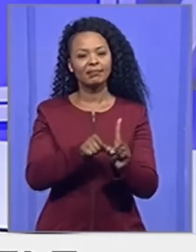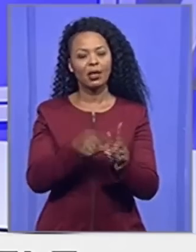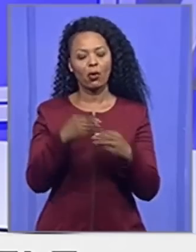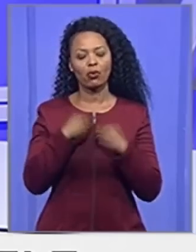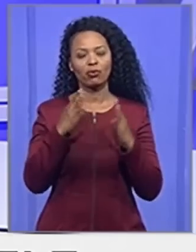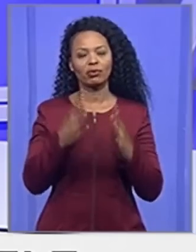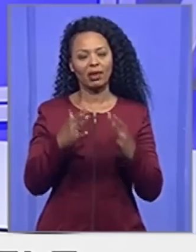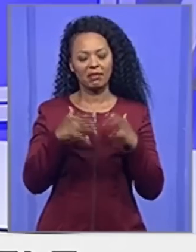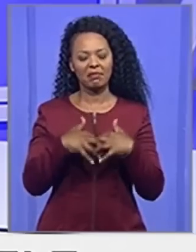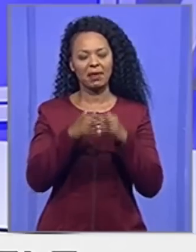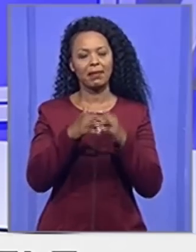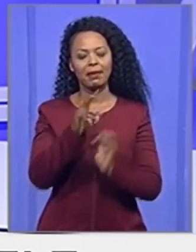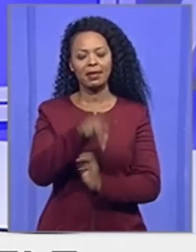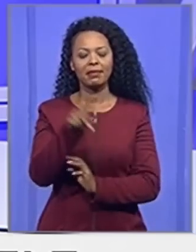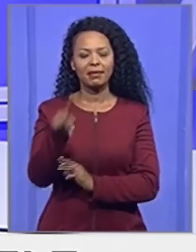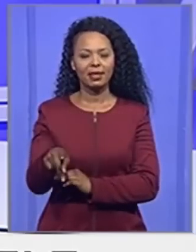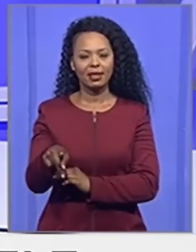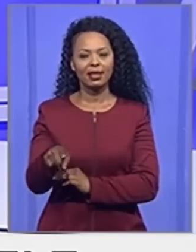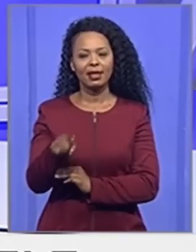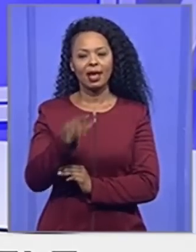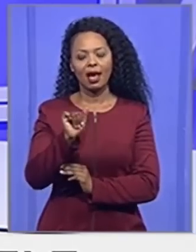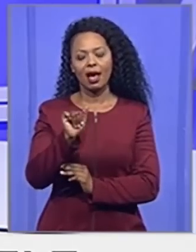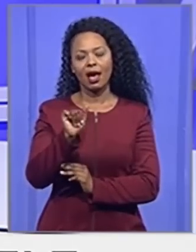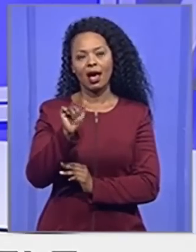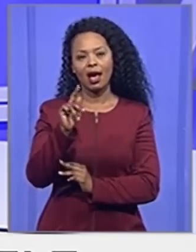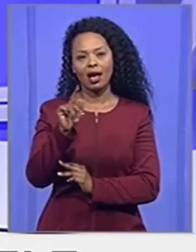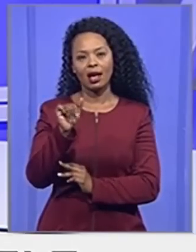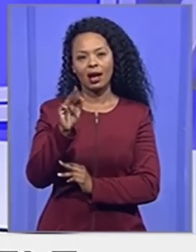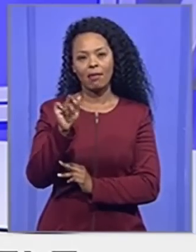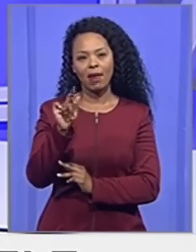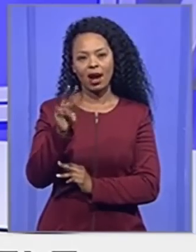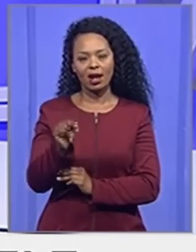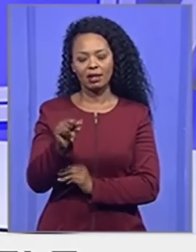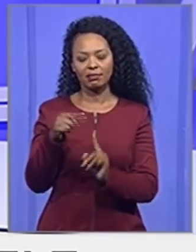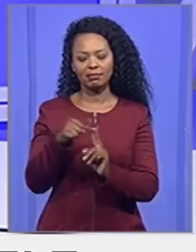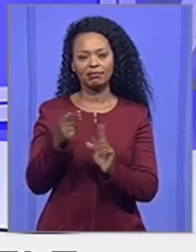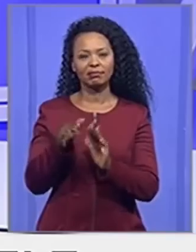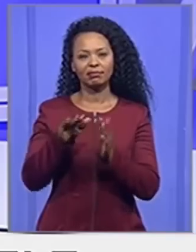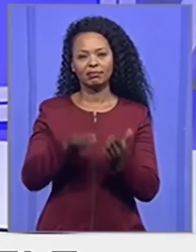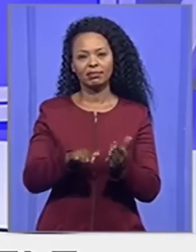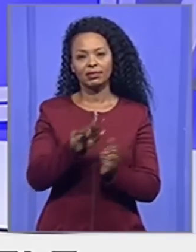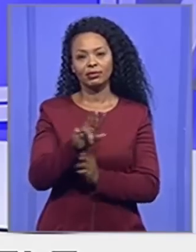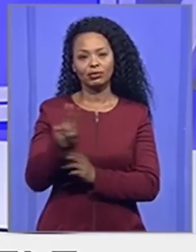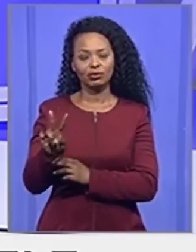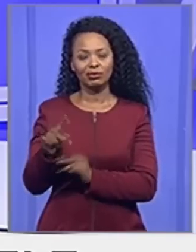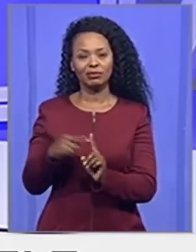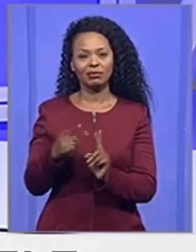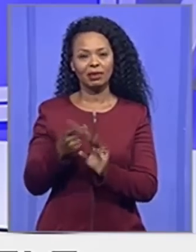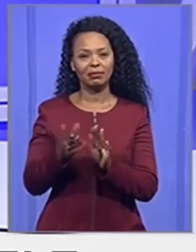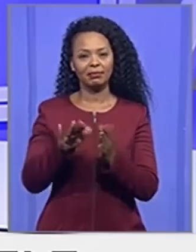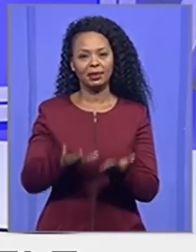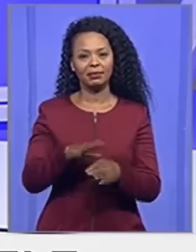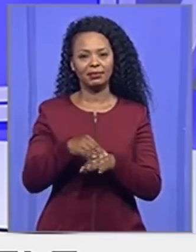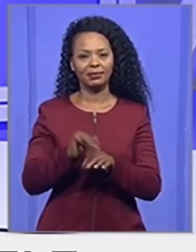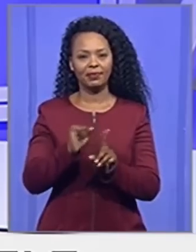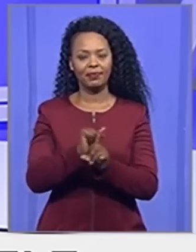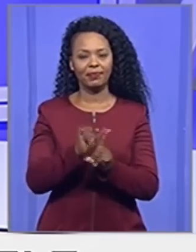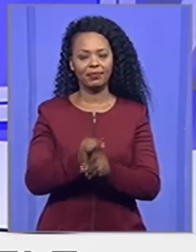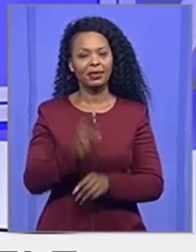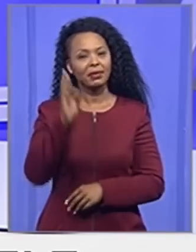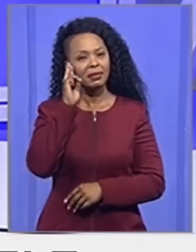Pay Raymond Ackerman yo a hlokofetšego a na le mengwage 92. O gopolwa bjalo ka mahlwa a